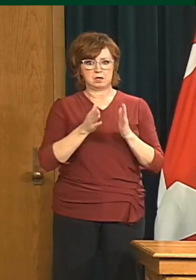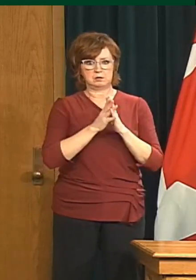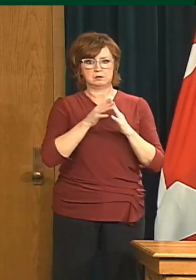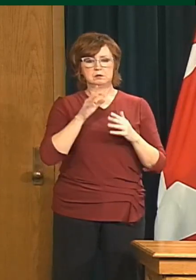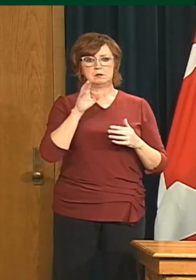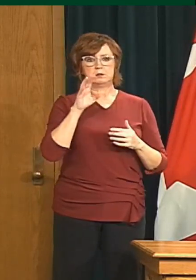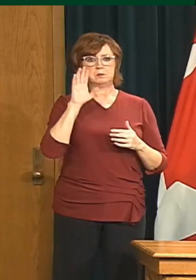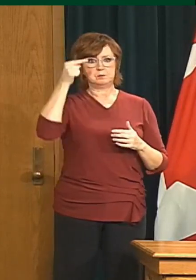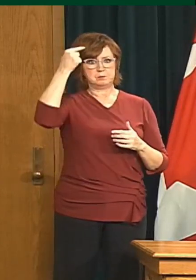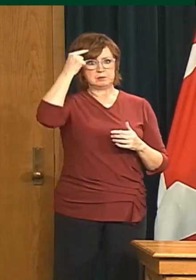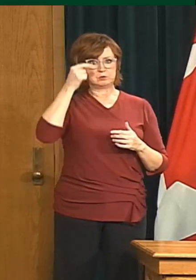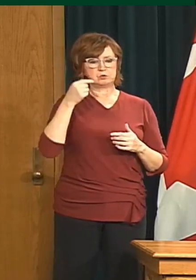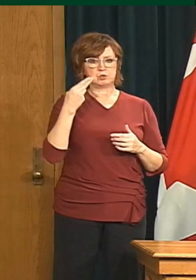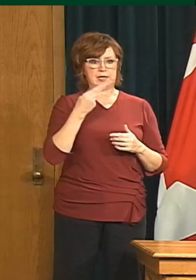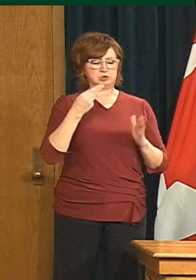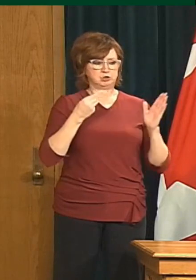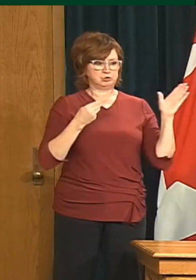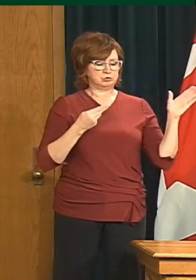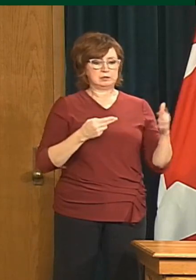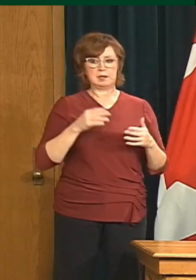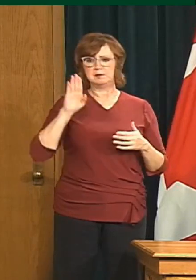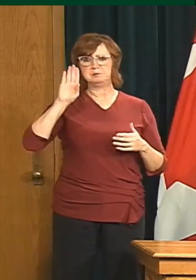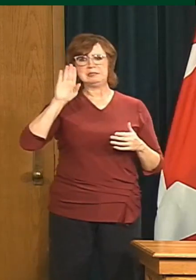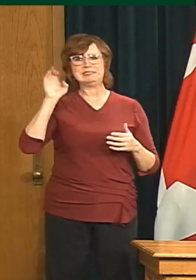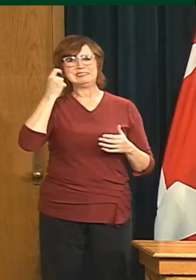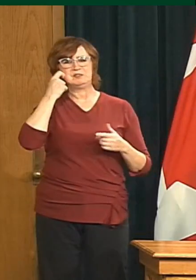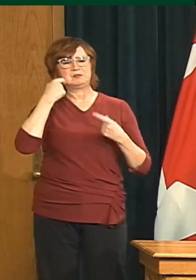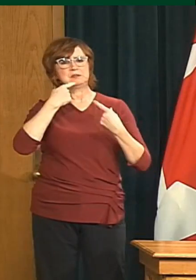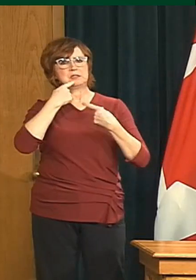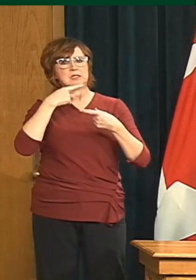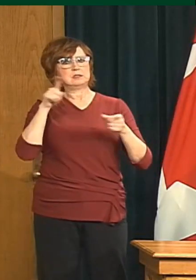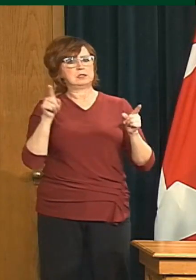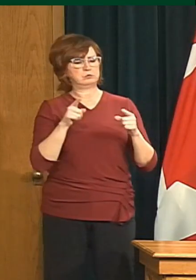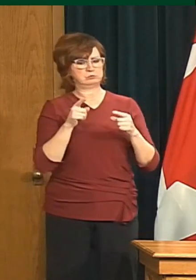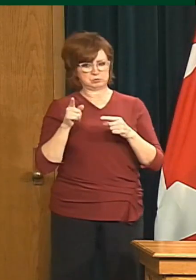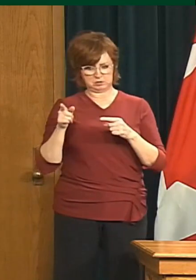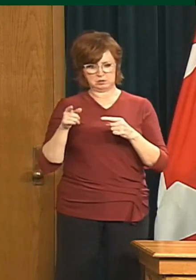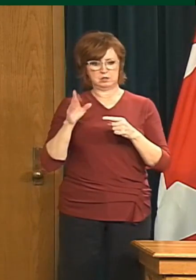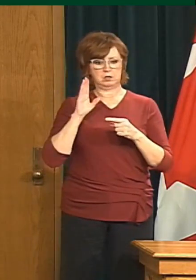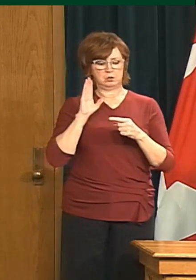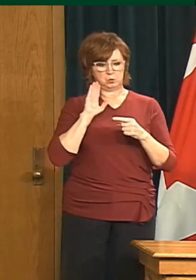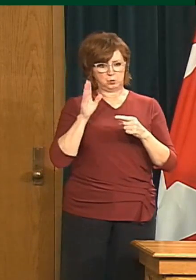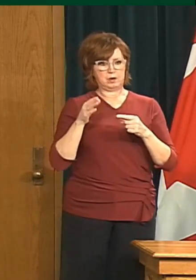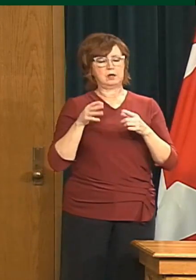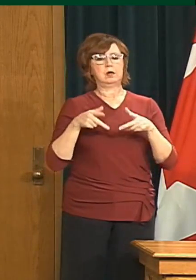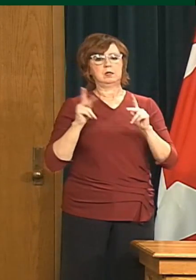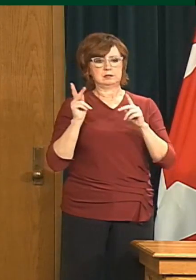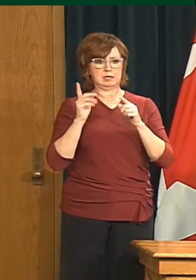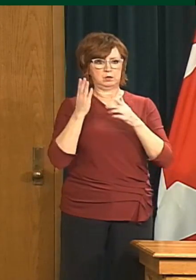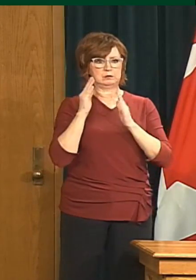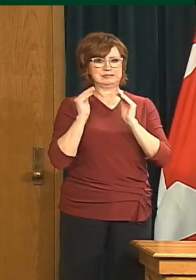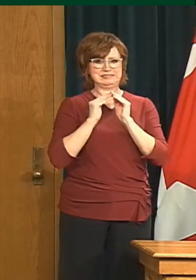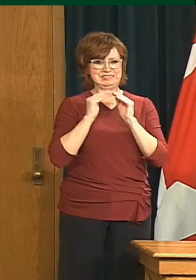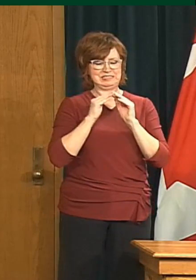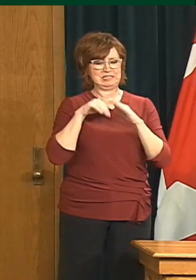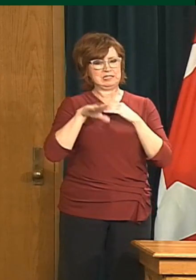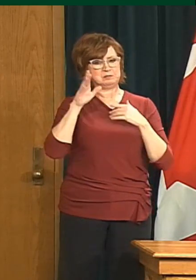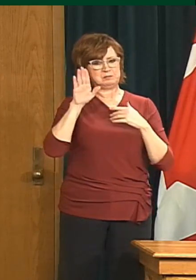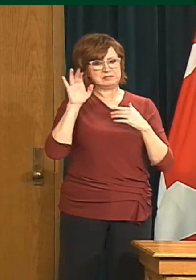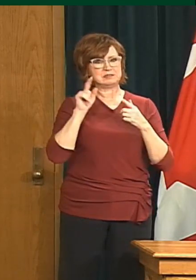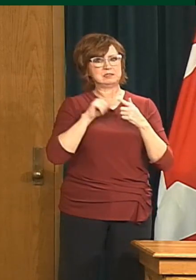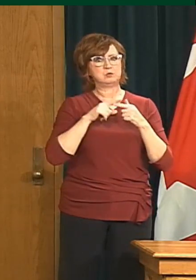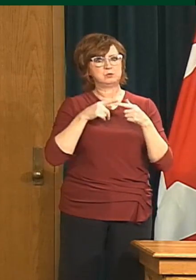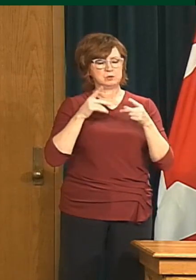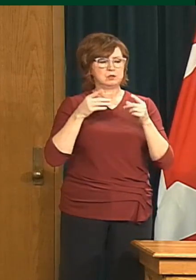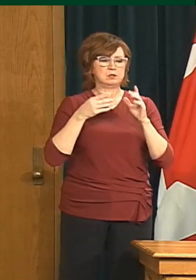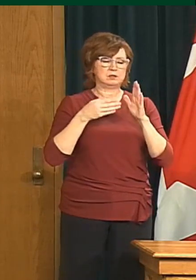now. BC announced that it's going to be allowing some of its cities to run deficits this year because of the pandemic. I'm just wondering